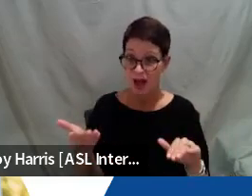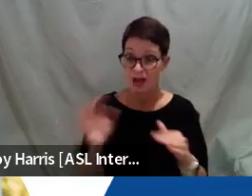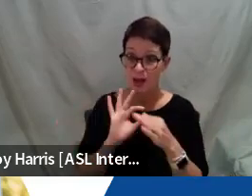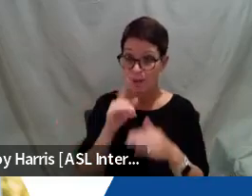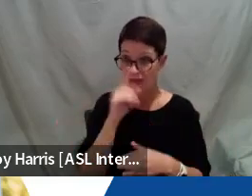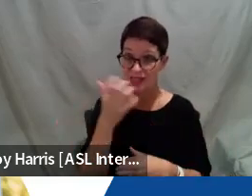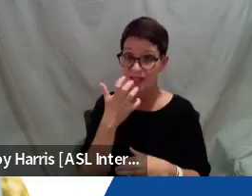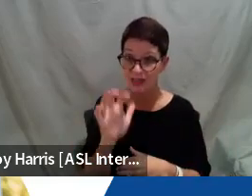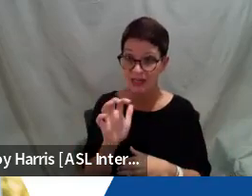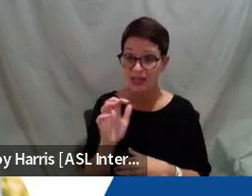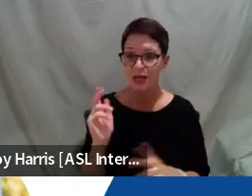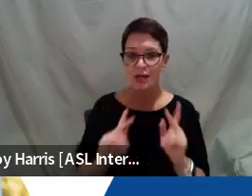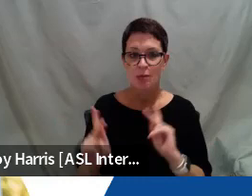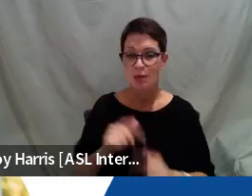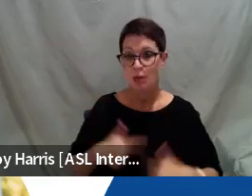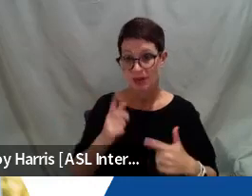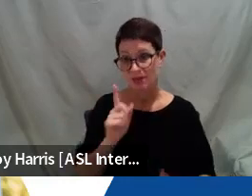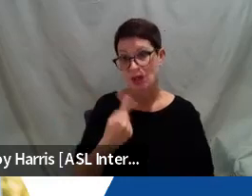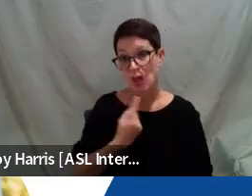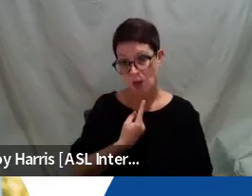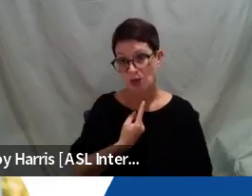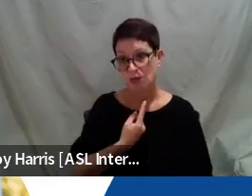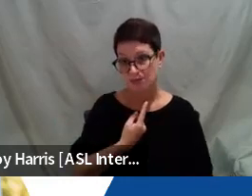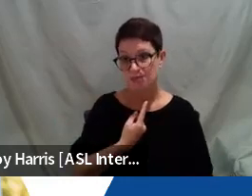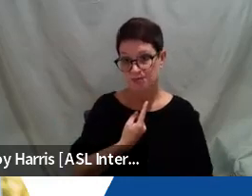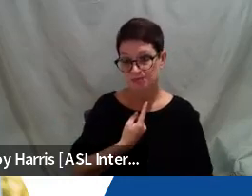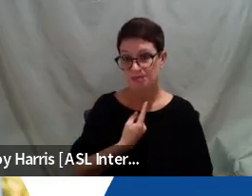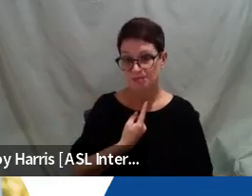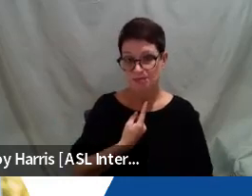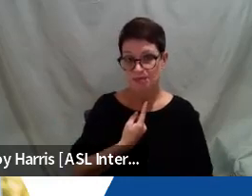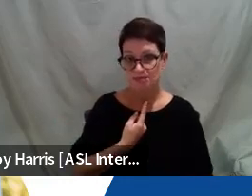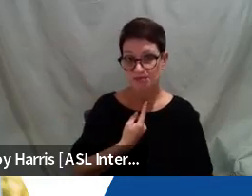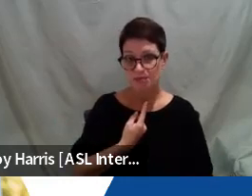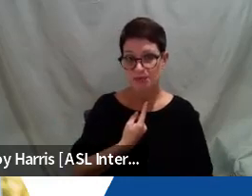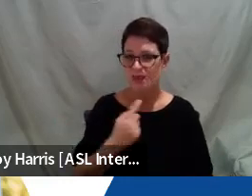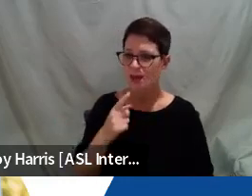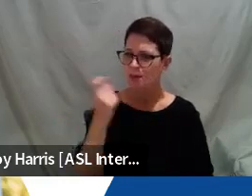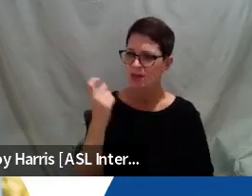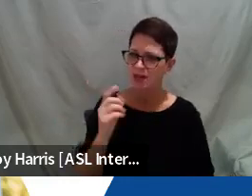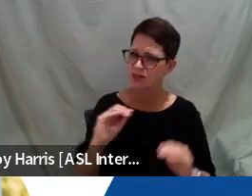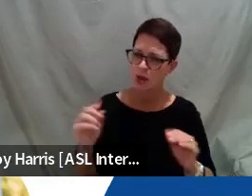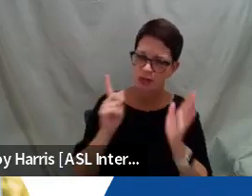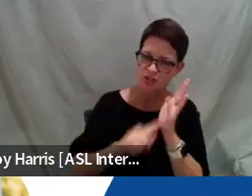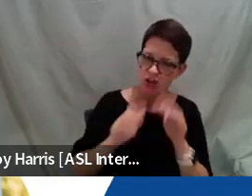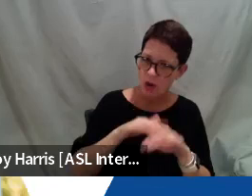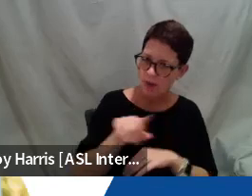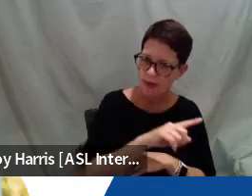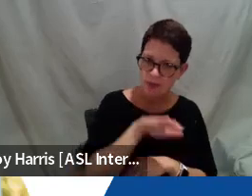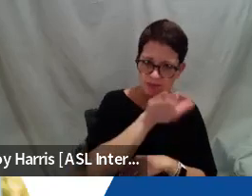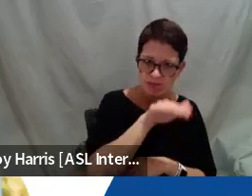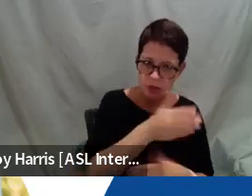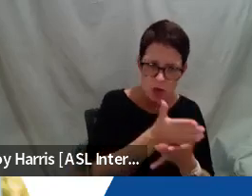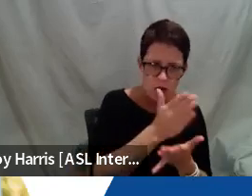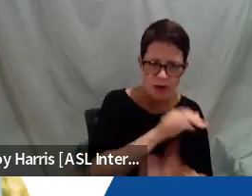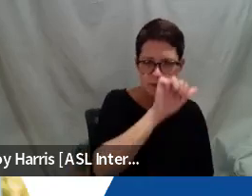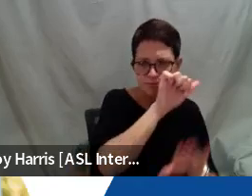heat were people who lived alone. And that was because they didn't have anyone to check on them and make